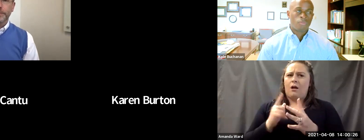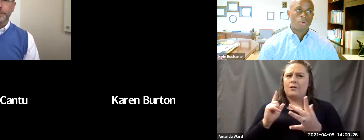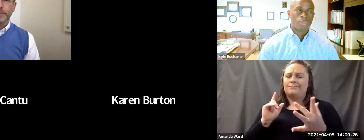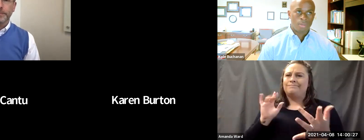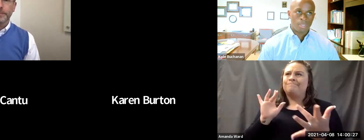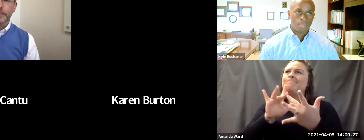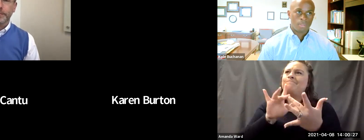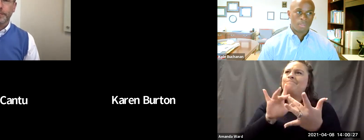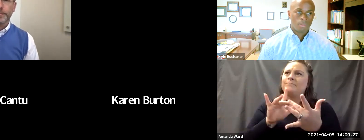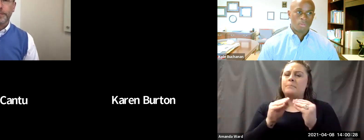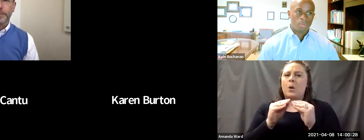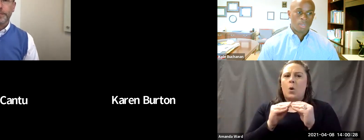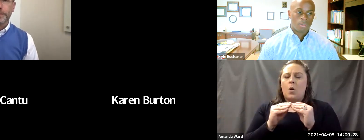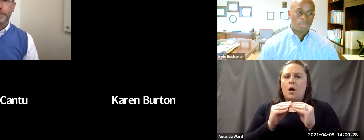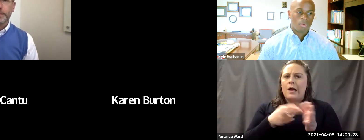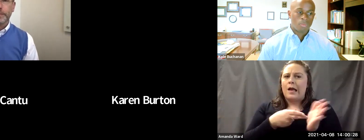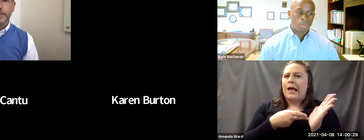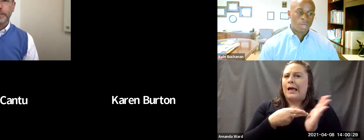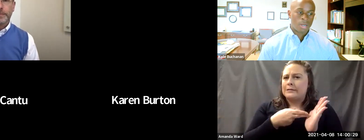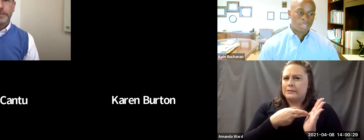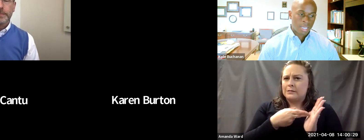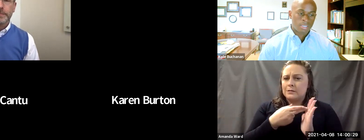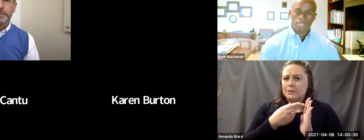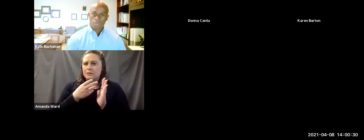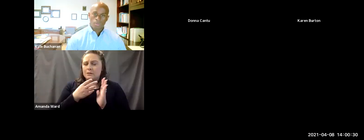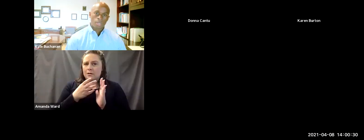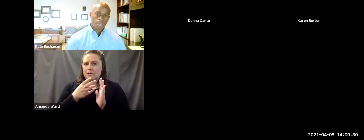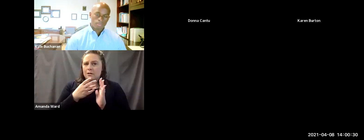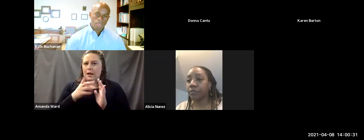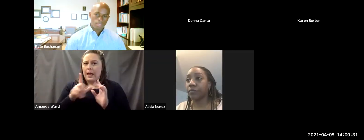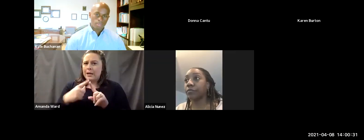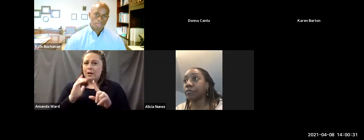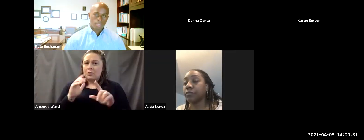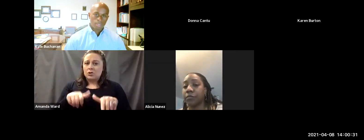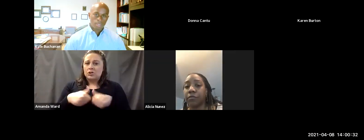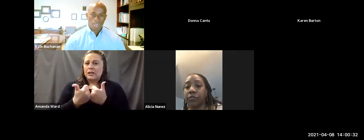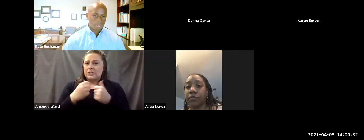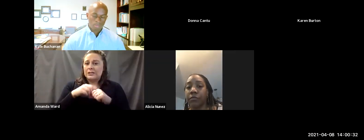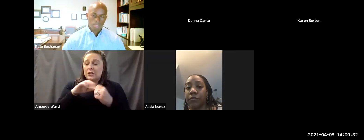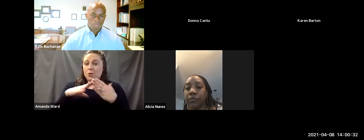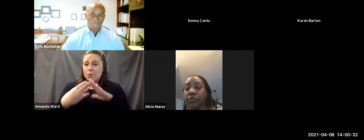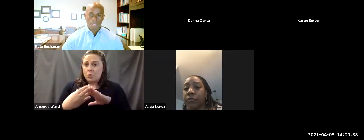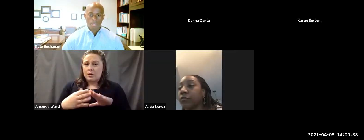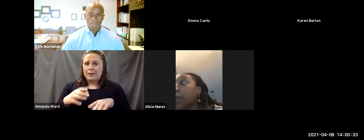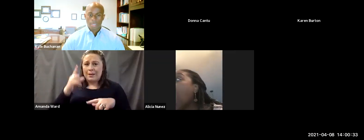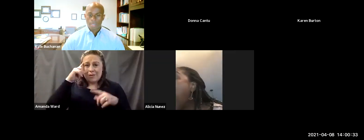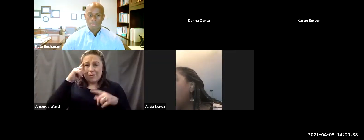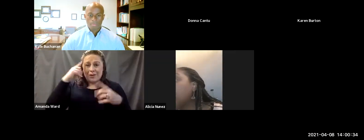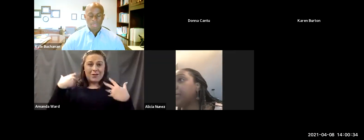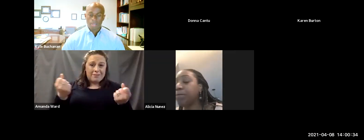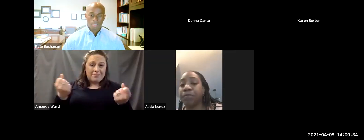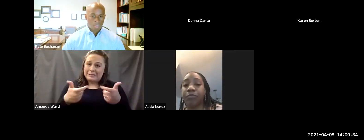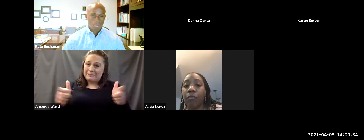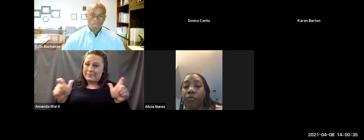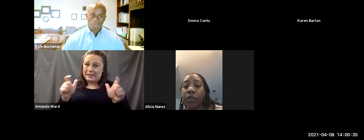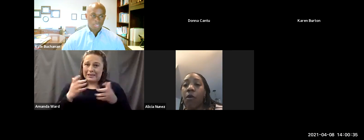more forthcoming regarding our challenges throughout our communities. Mental health is a big one,